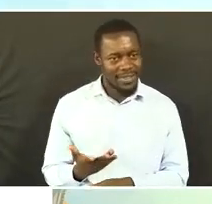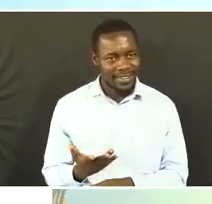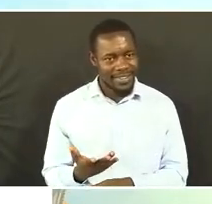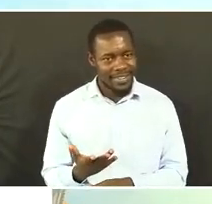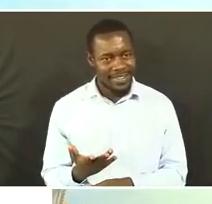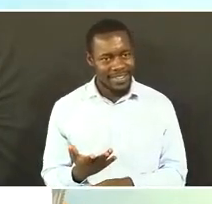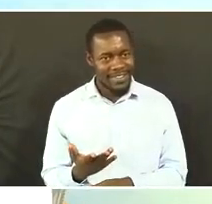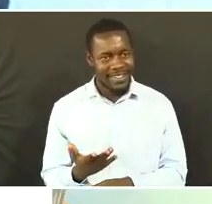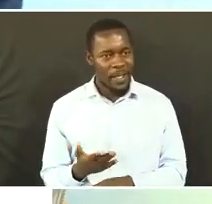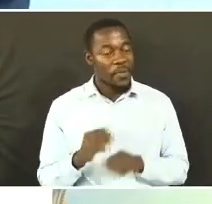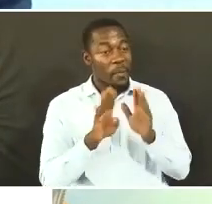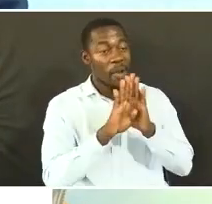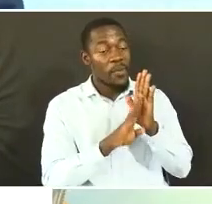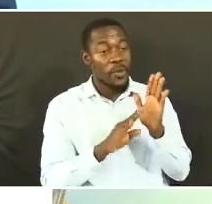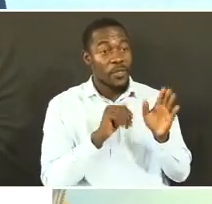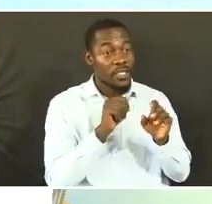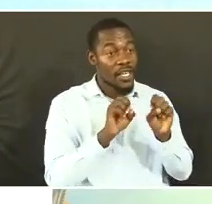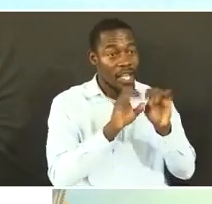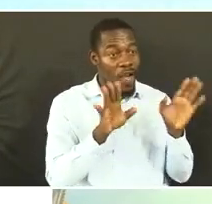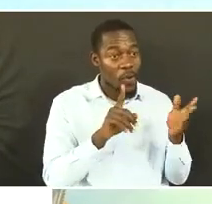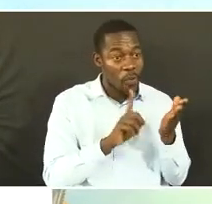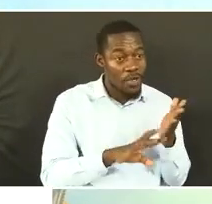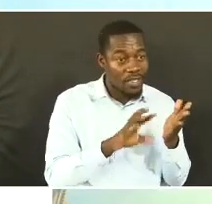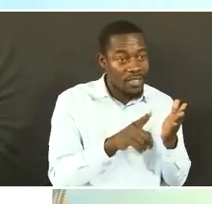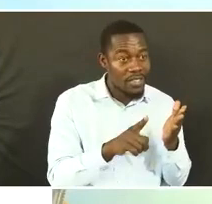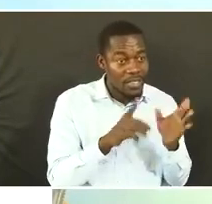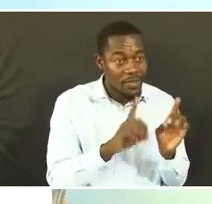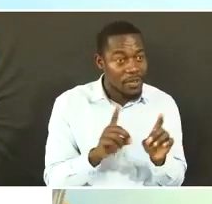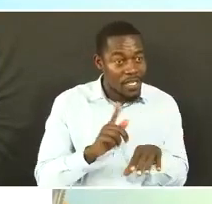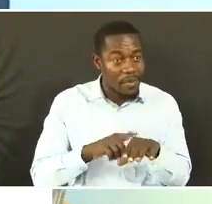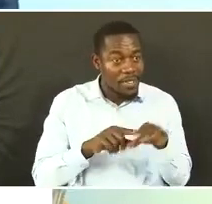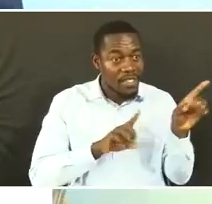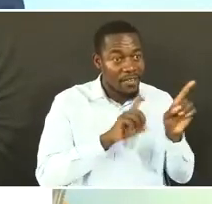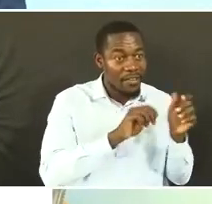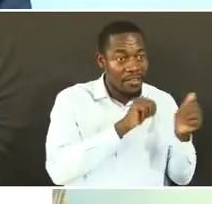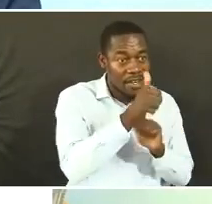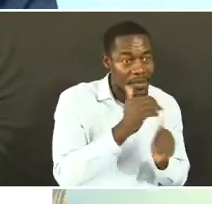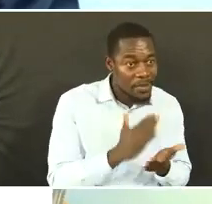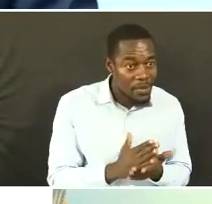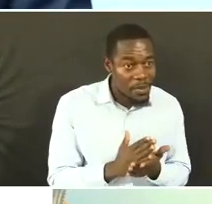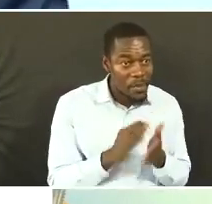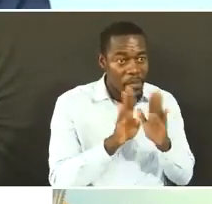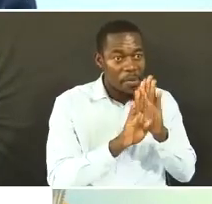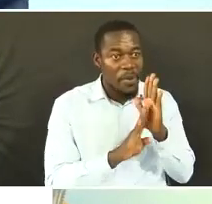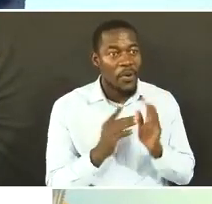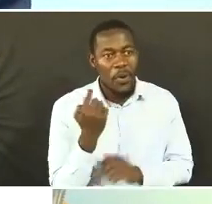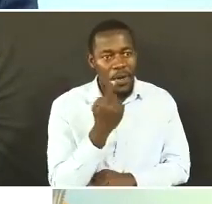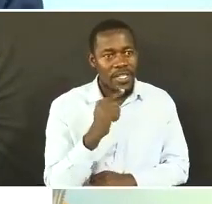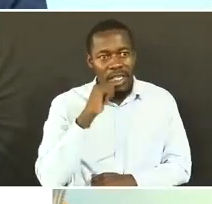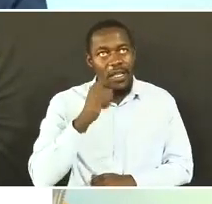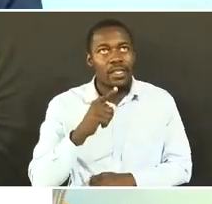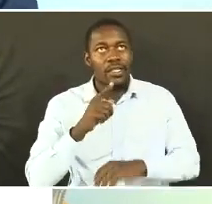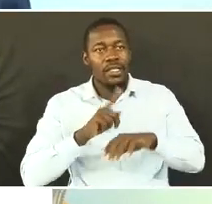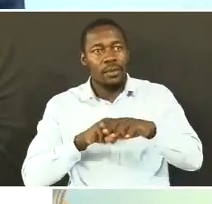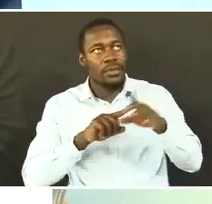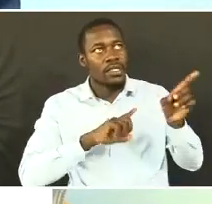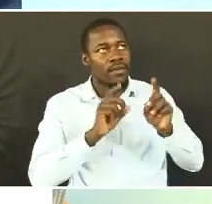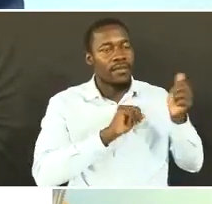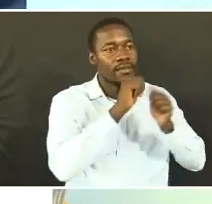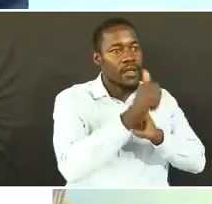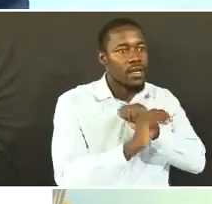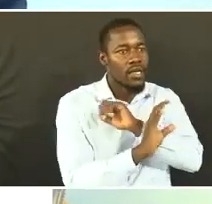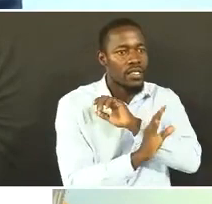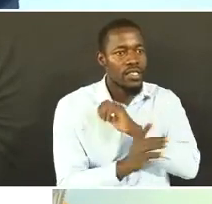foreign kid on the block. Silver-tongued, sharply dressed, investment and finance honchos presented glittering